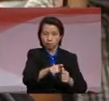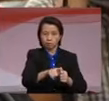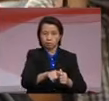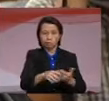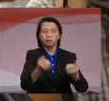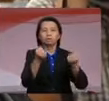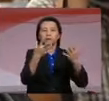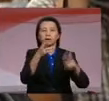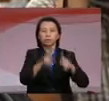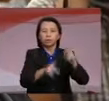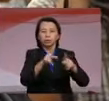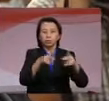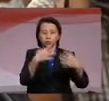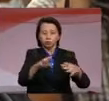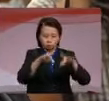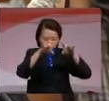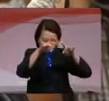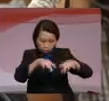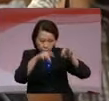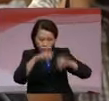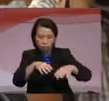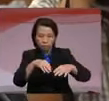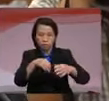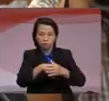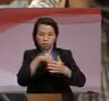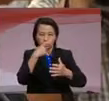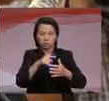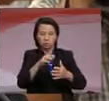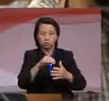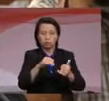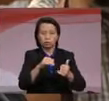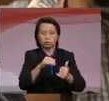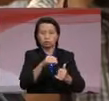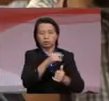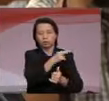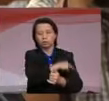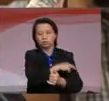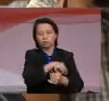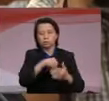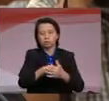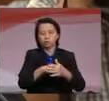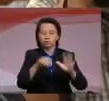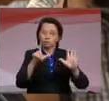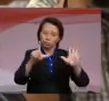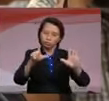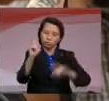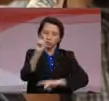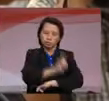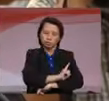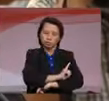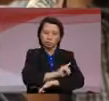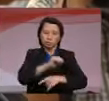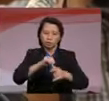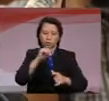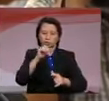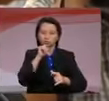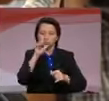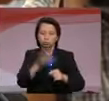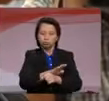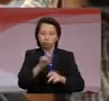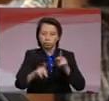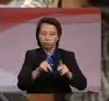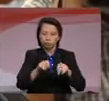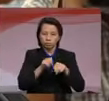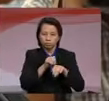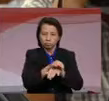well. How many people has been screened in total so far for contact tracing? As because in between the 7 days, perhaps a lot of people would get